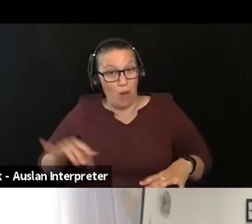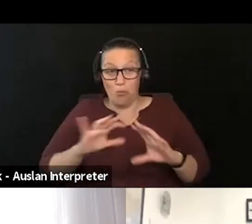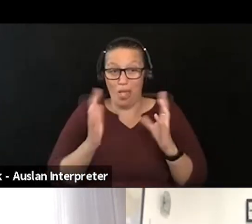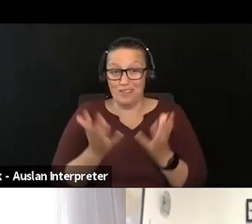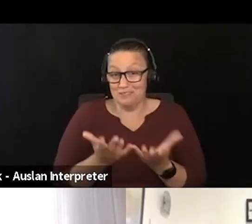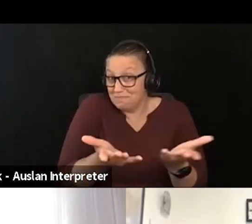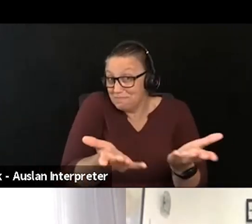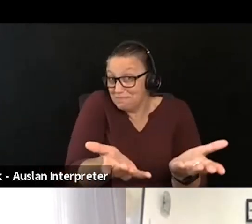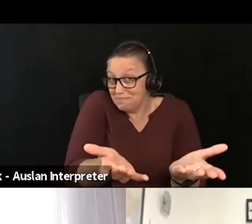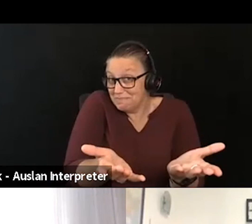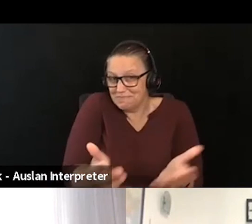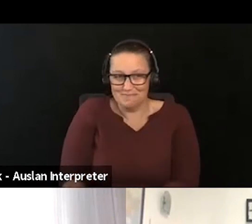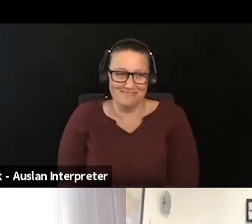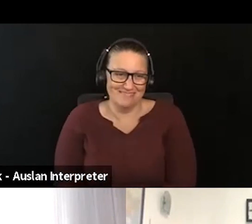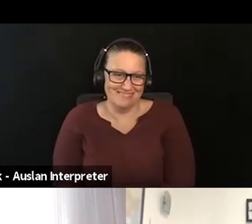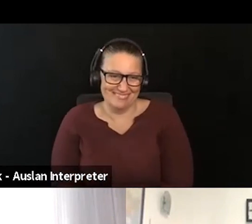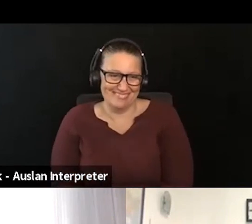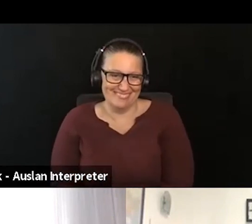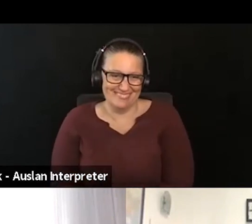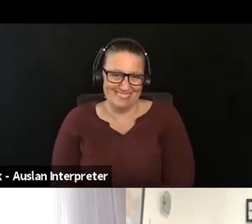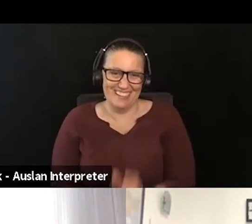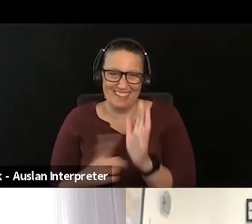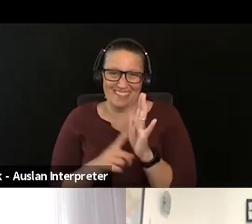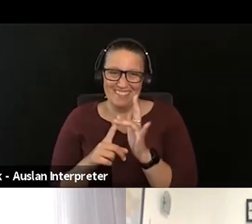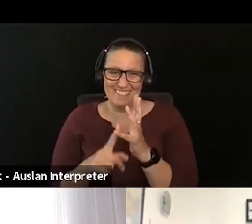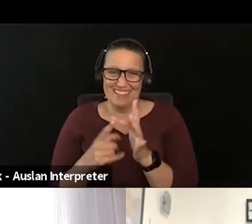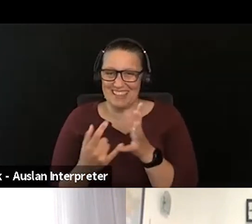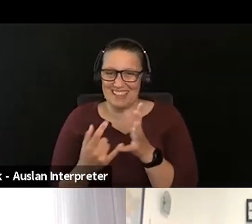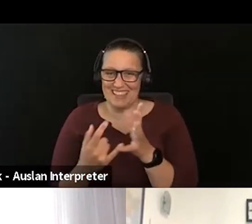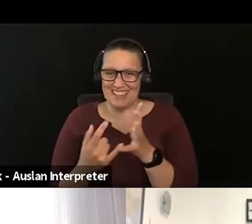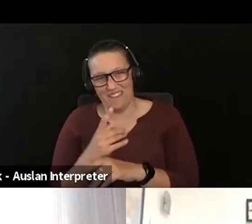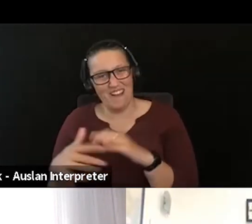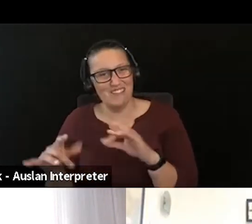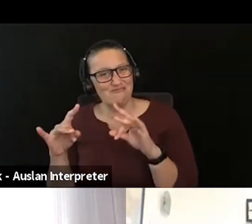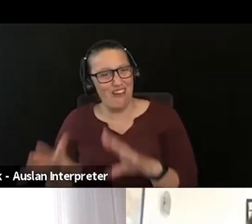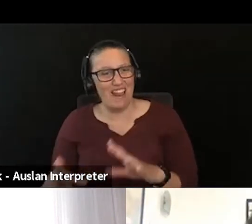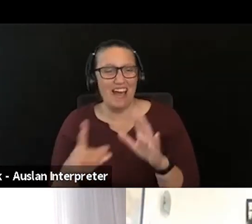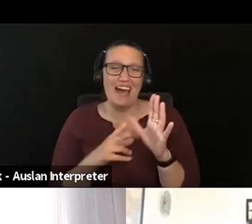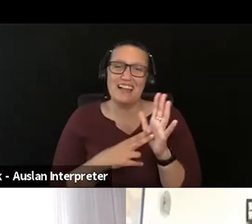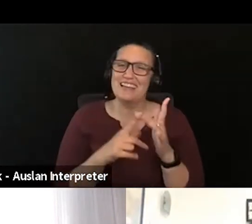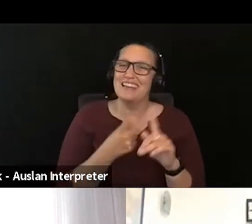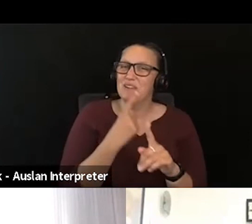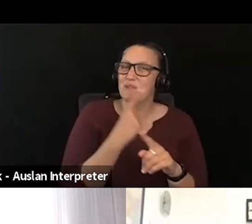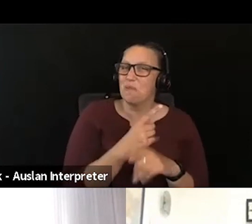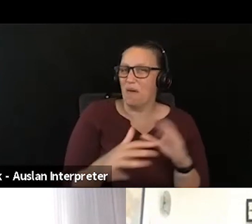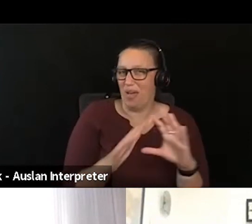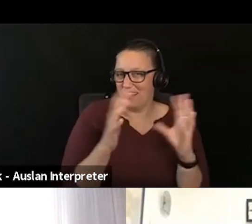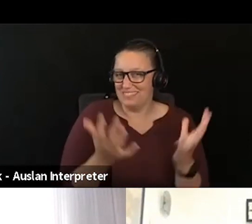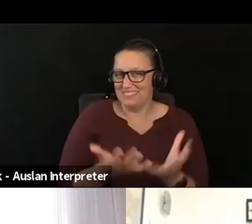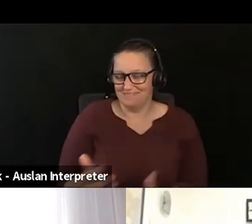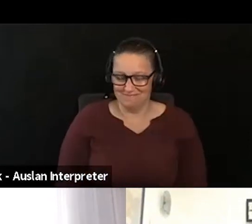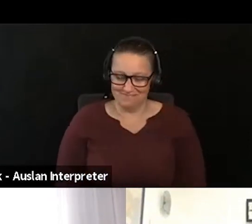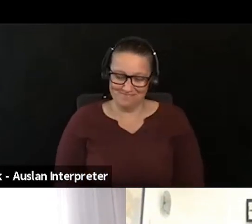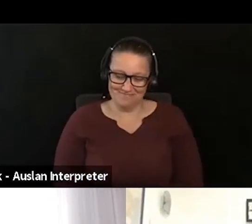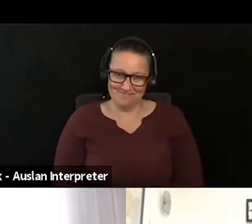So you can answer for other parts of Australia, Louisa, and then Anik can talk about other parts of the world. Sure. So thanks, Lee.